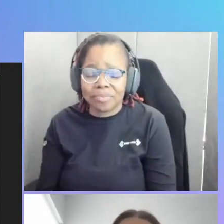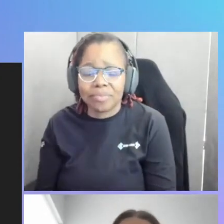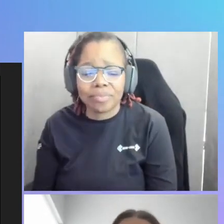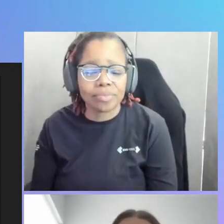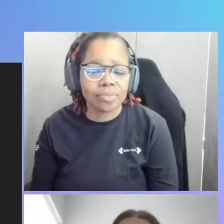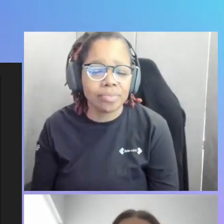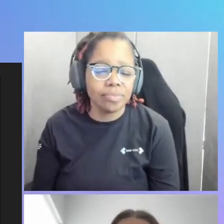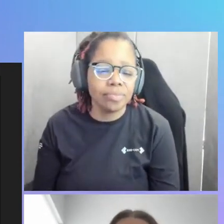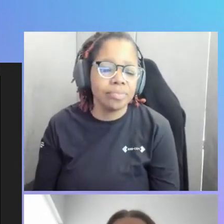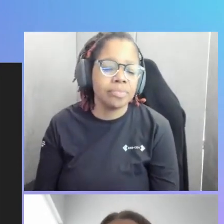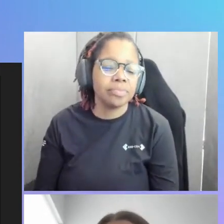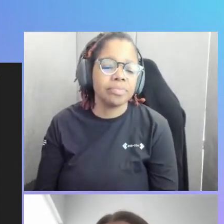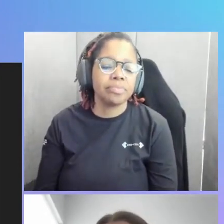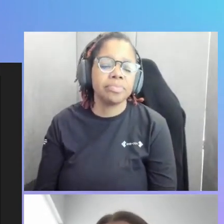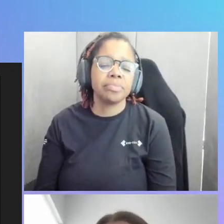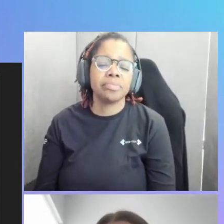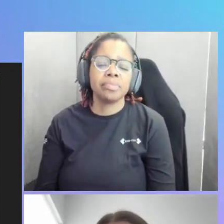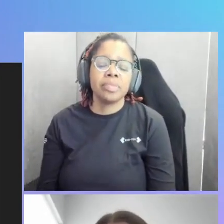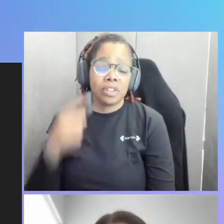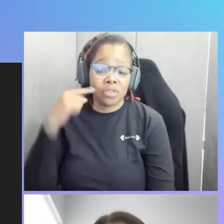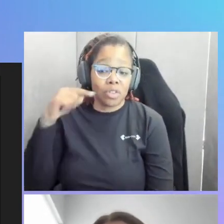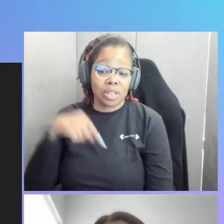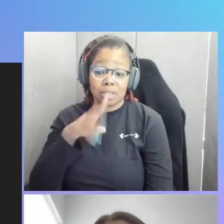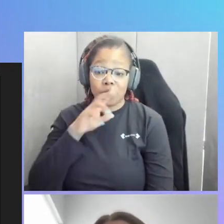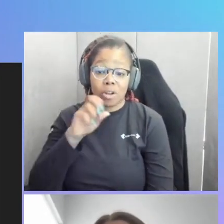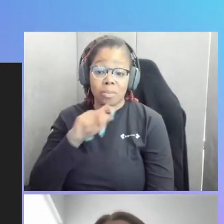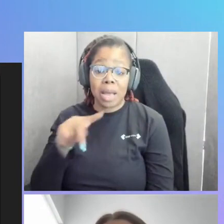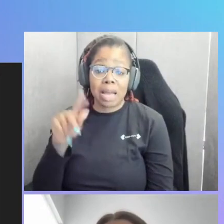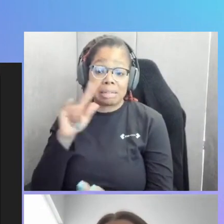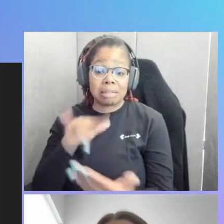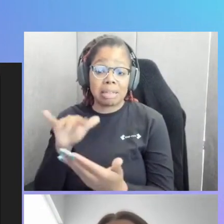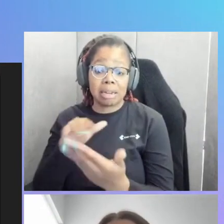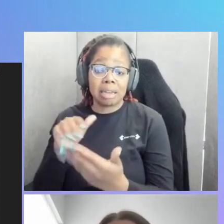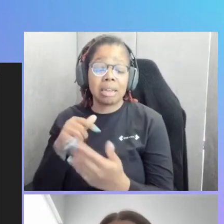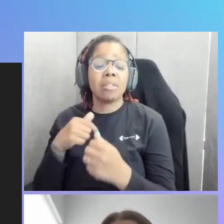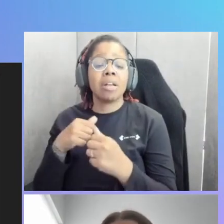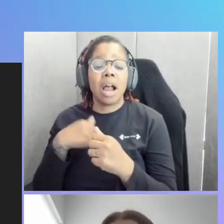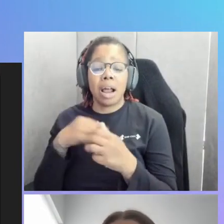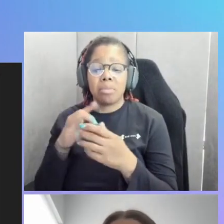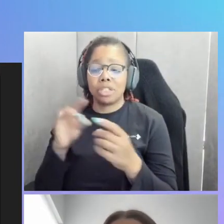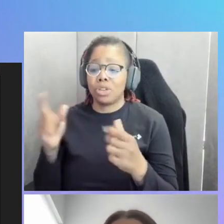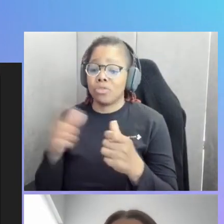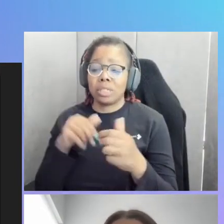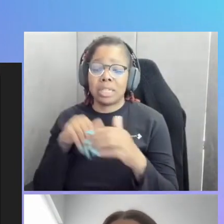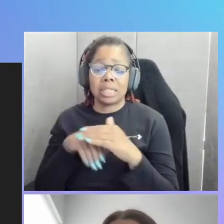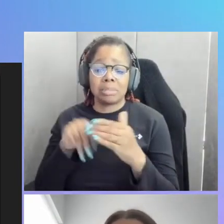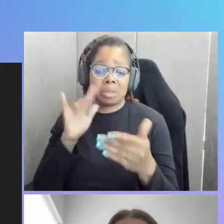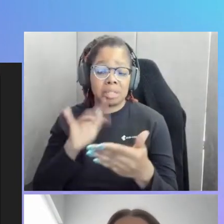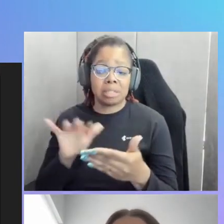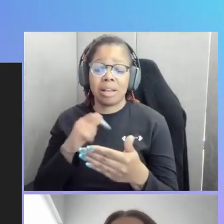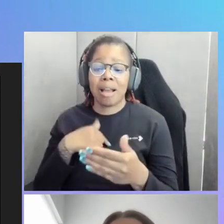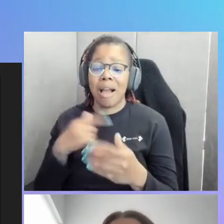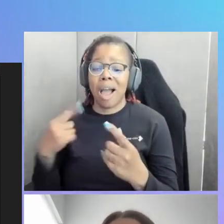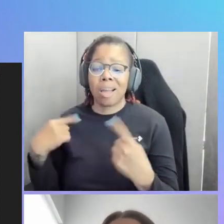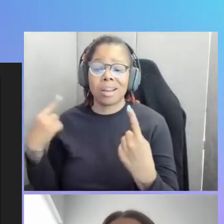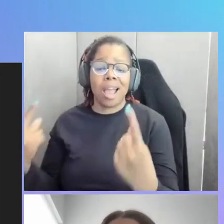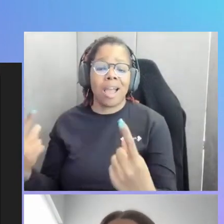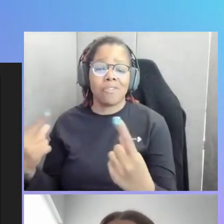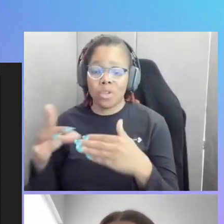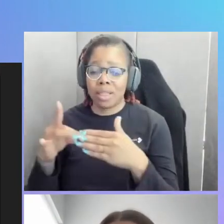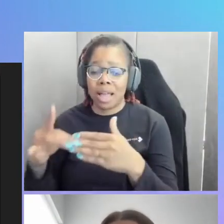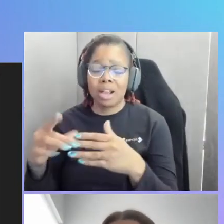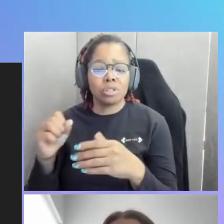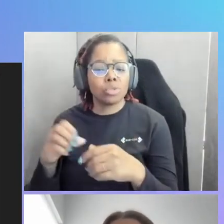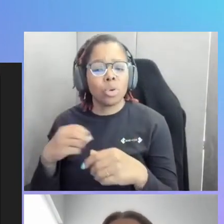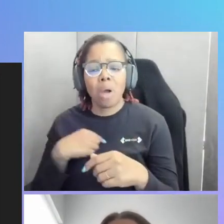I know for this talkback study, as I mentioned, it was the first accessibility study that I had ever led before. So I was